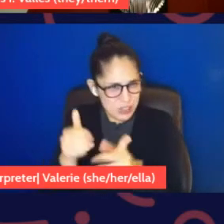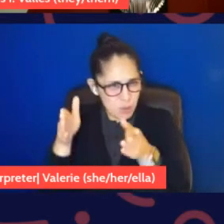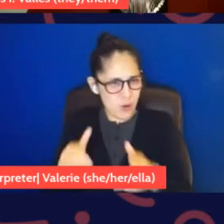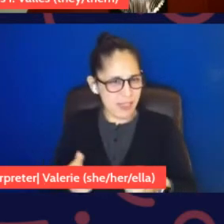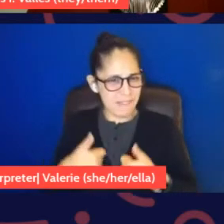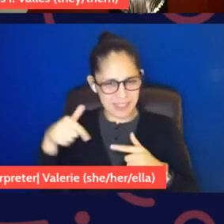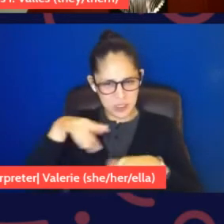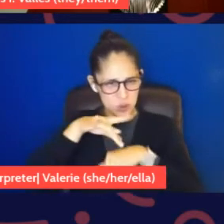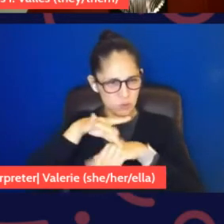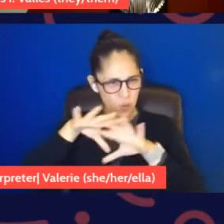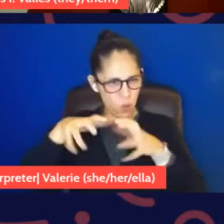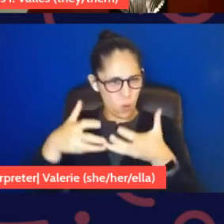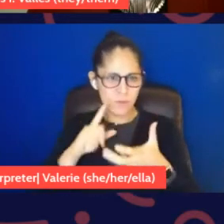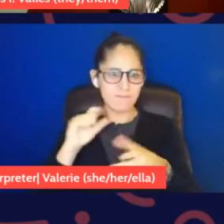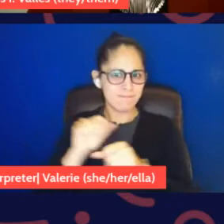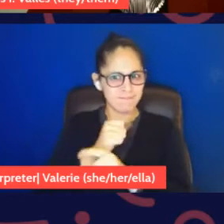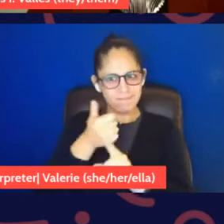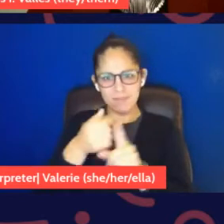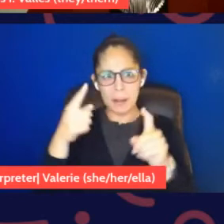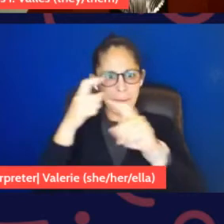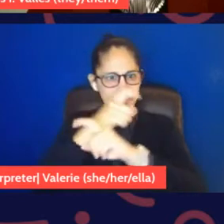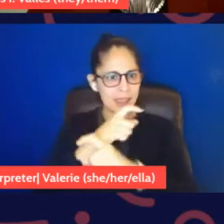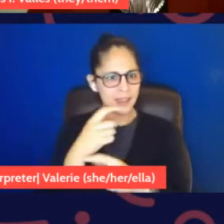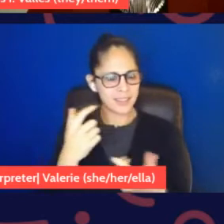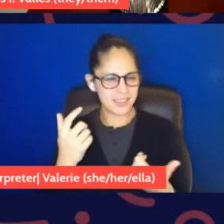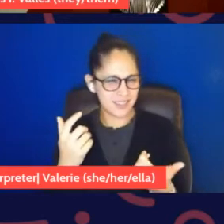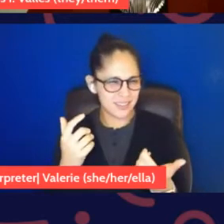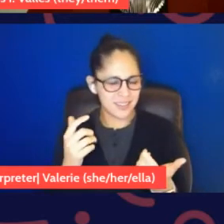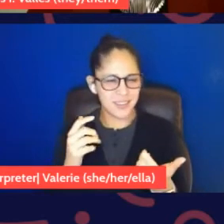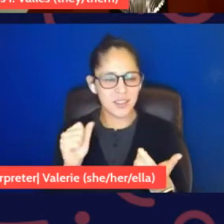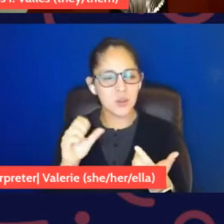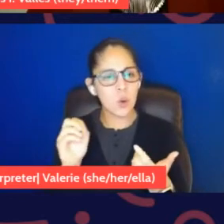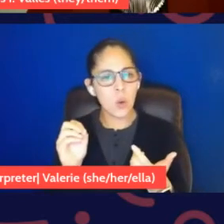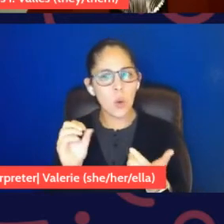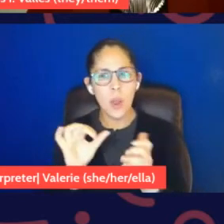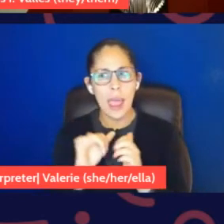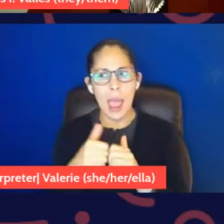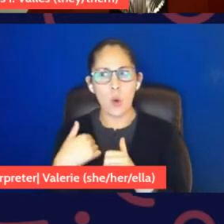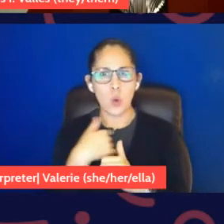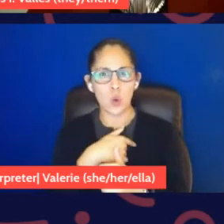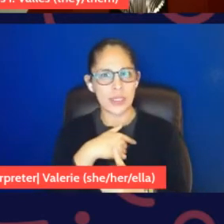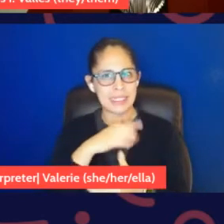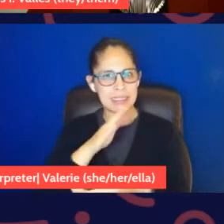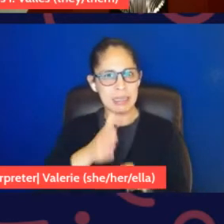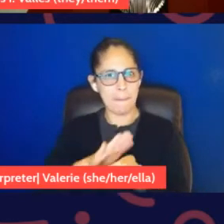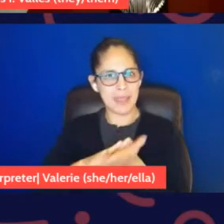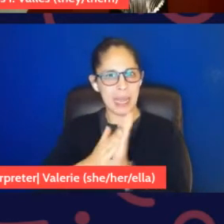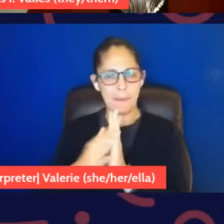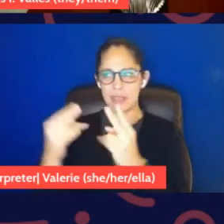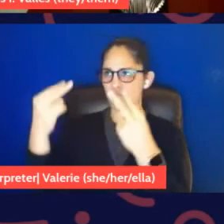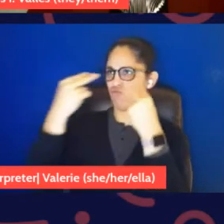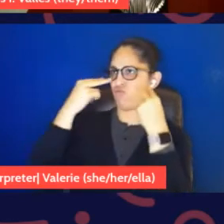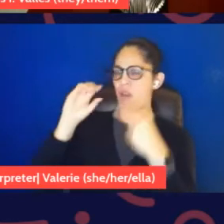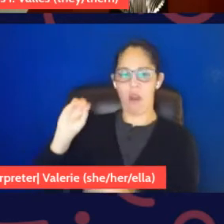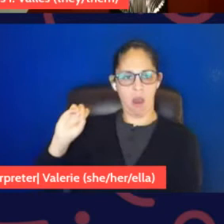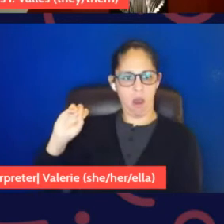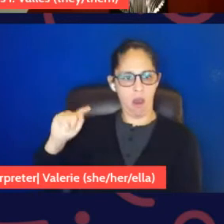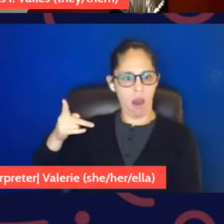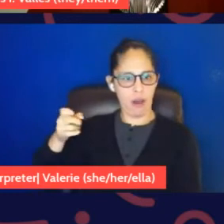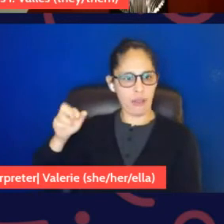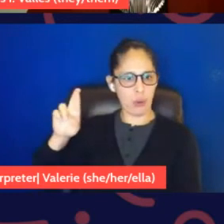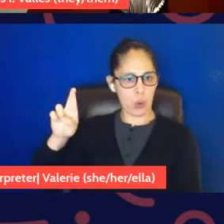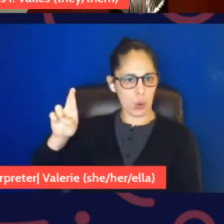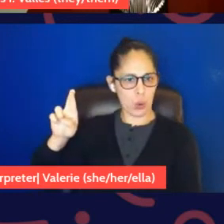that is the other, you know. So it's like how we stop being the other, and we're just we are who we